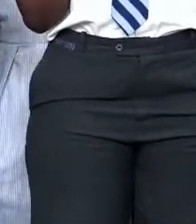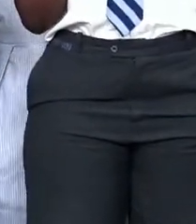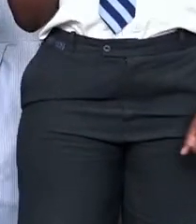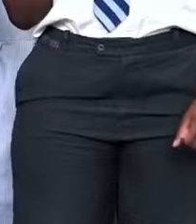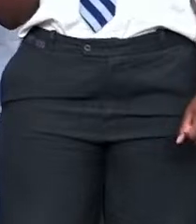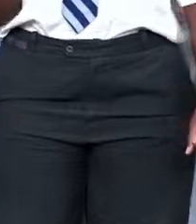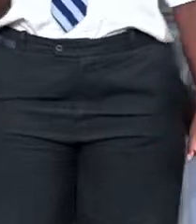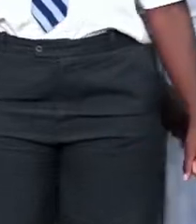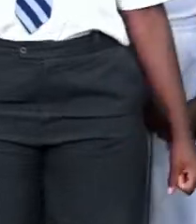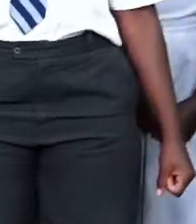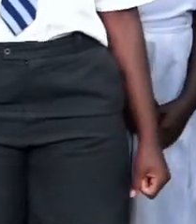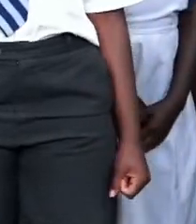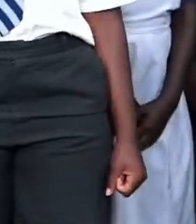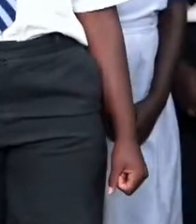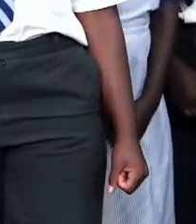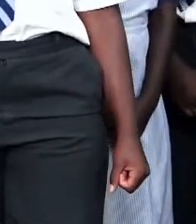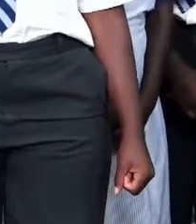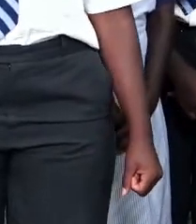around. I